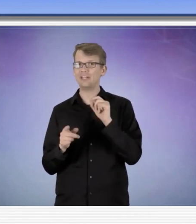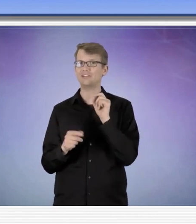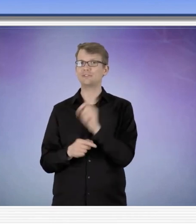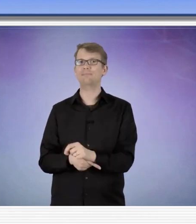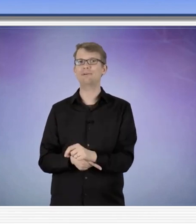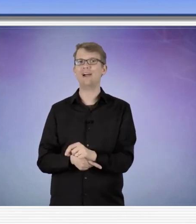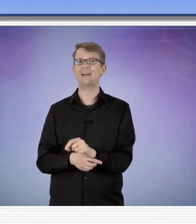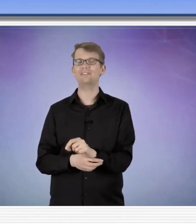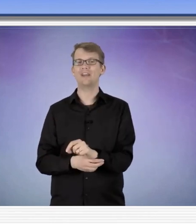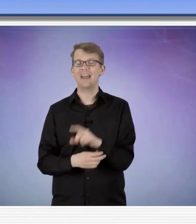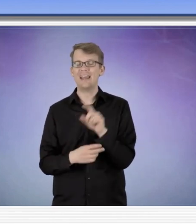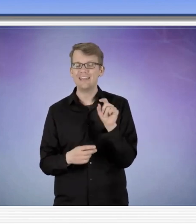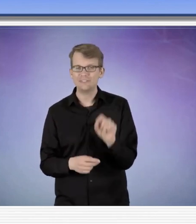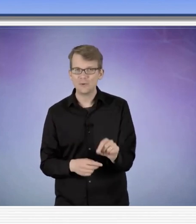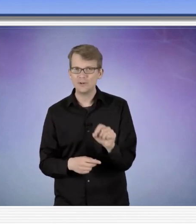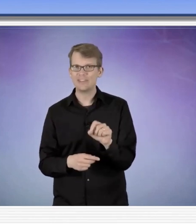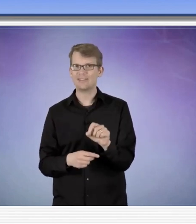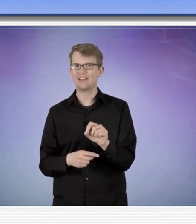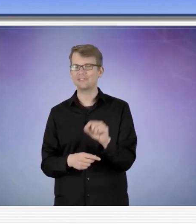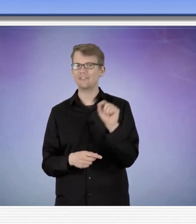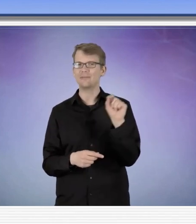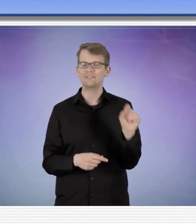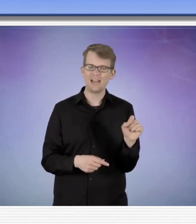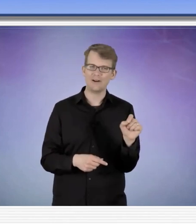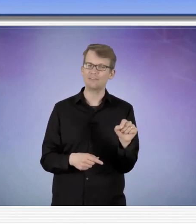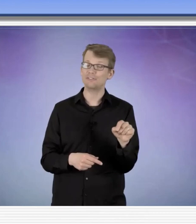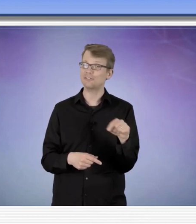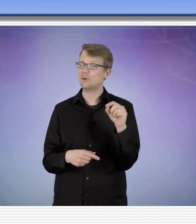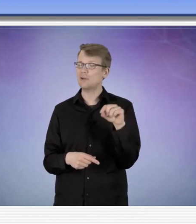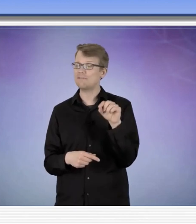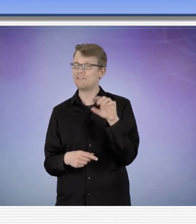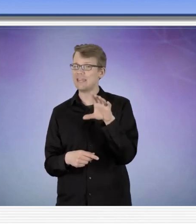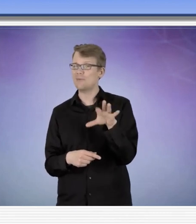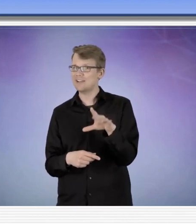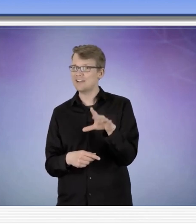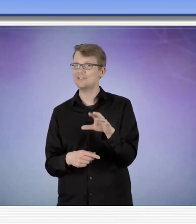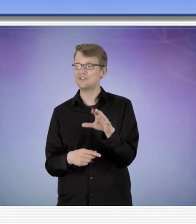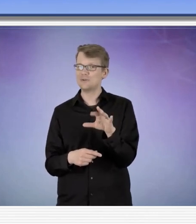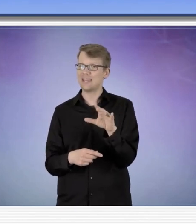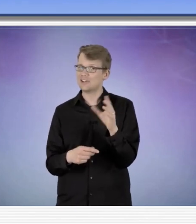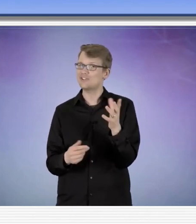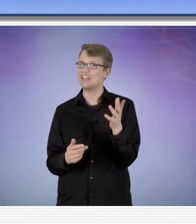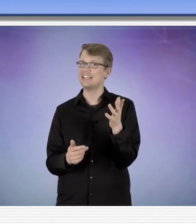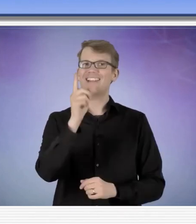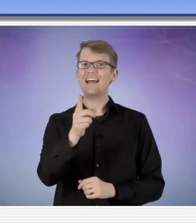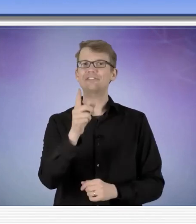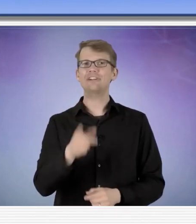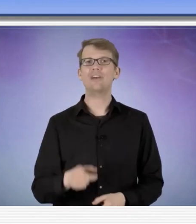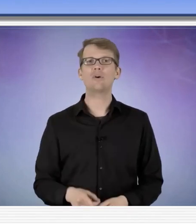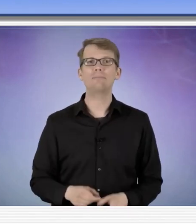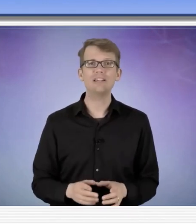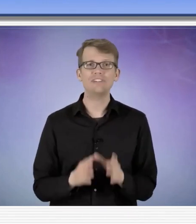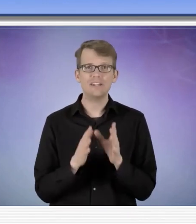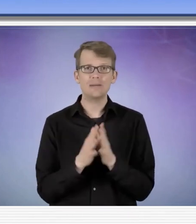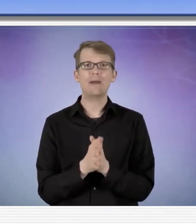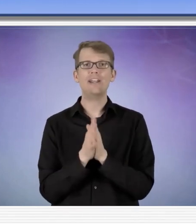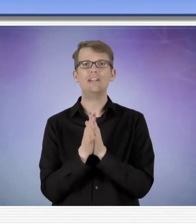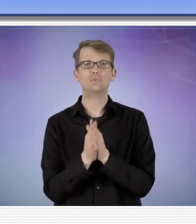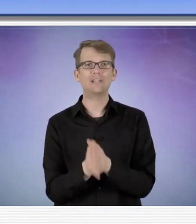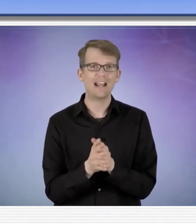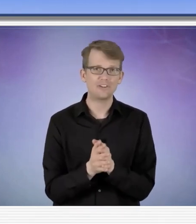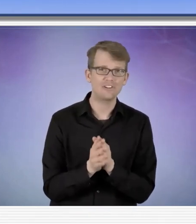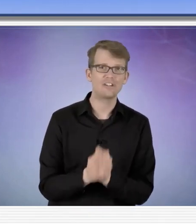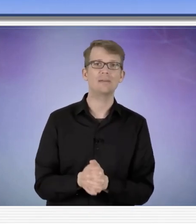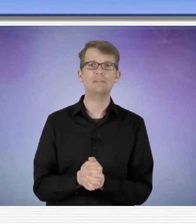raffle tickets for a prize, and they scored that test themselves, so if they wanted to, they could cheat. Lastly, they were placed in a